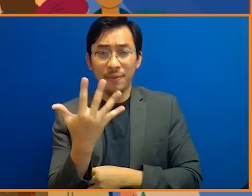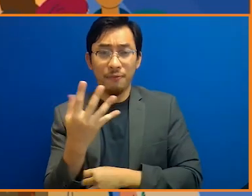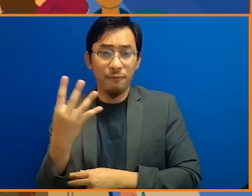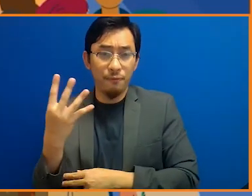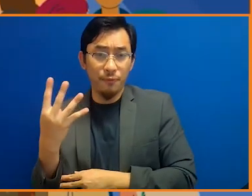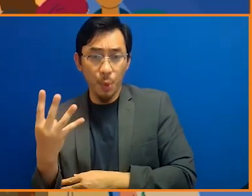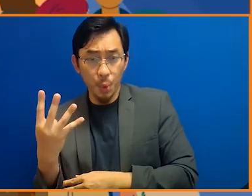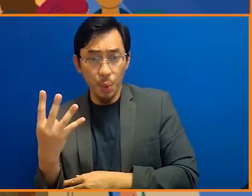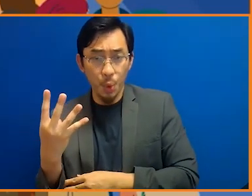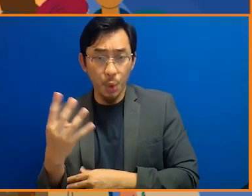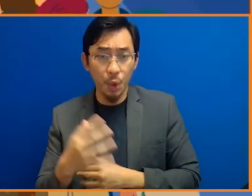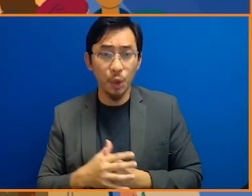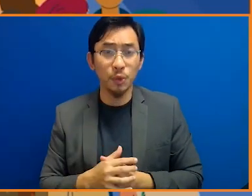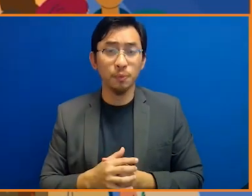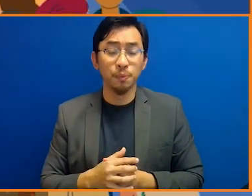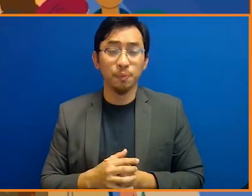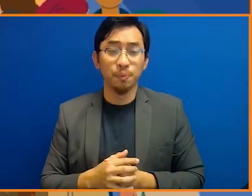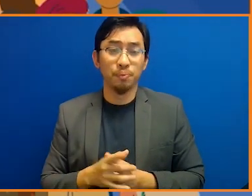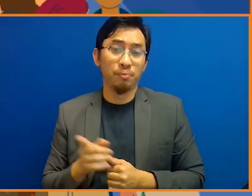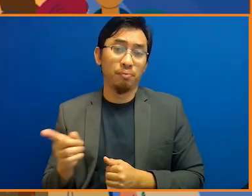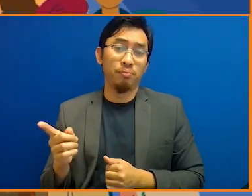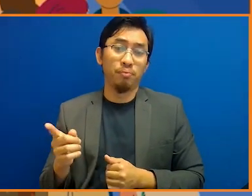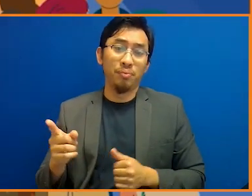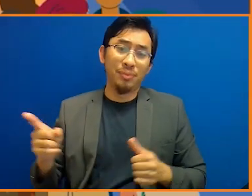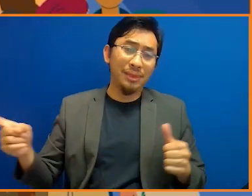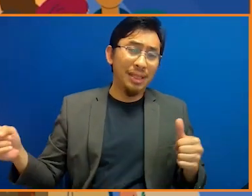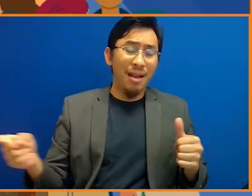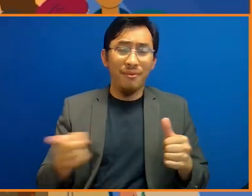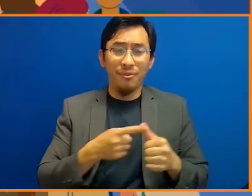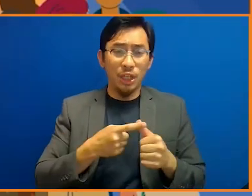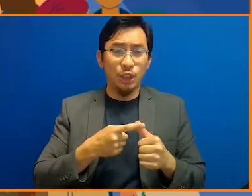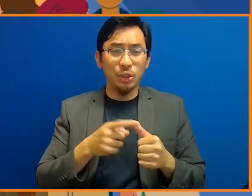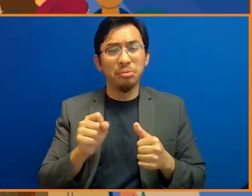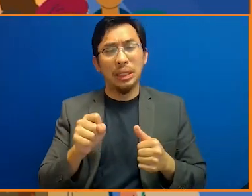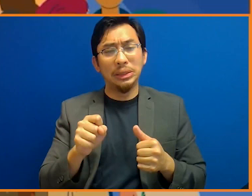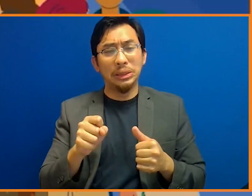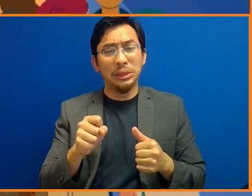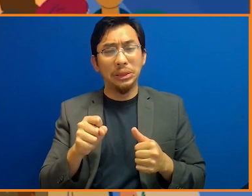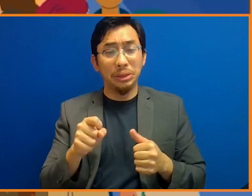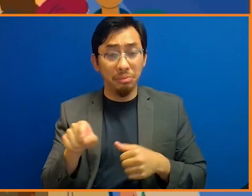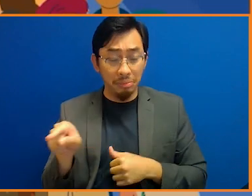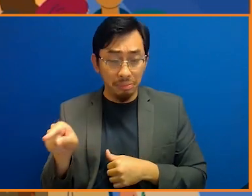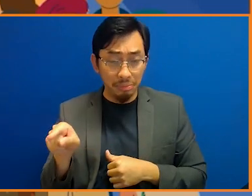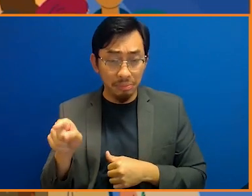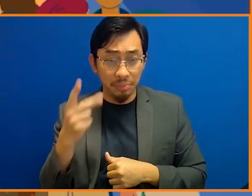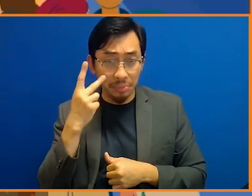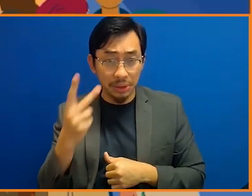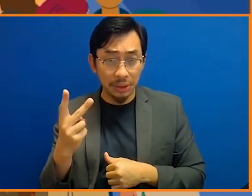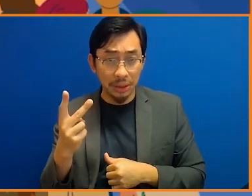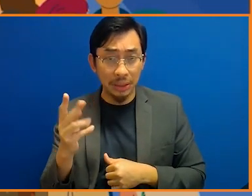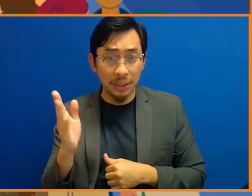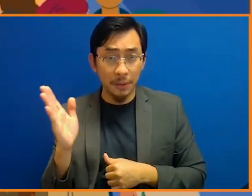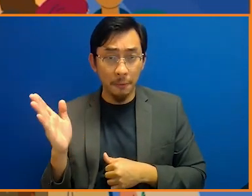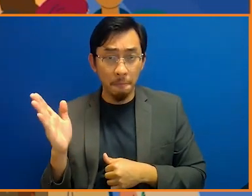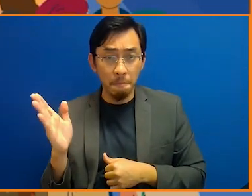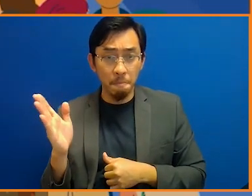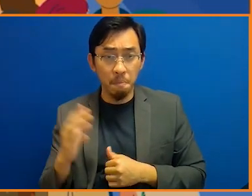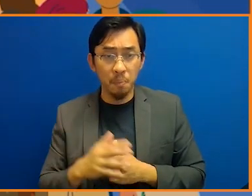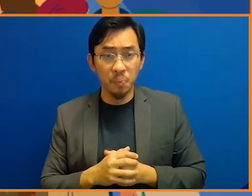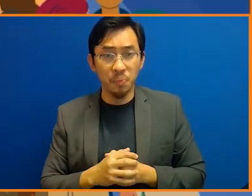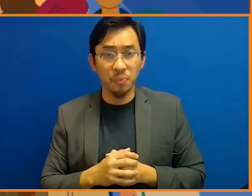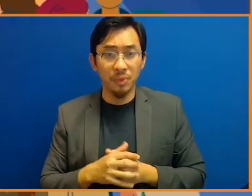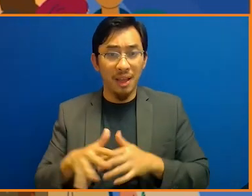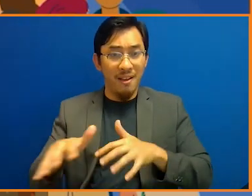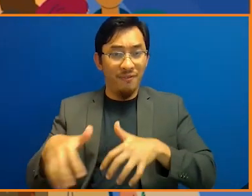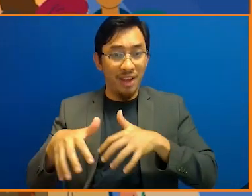in 1854, which this first, well, you can read this one by yourself. As you can